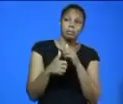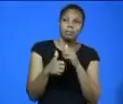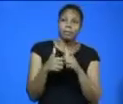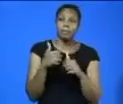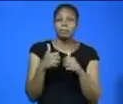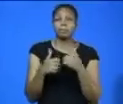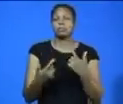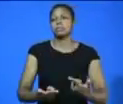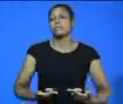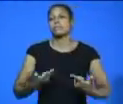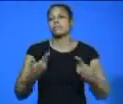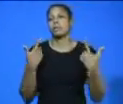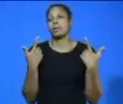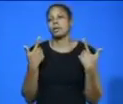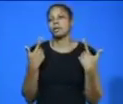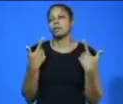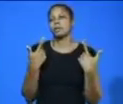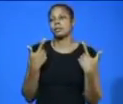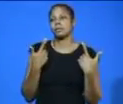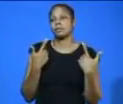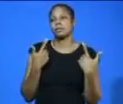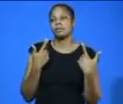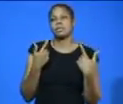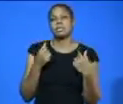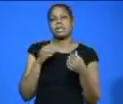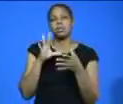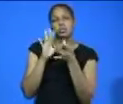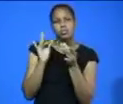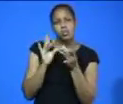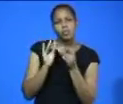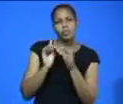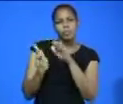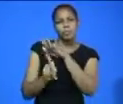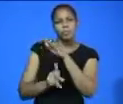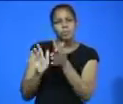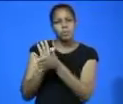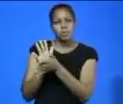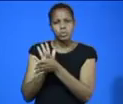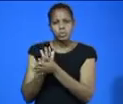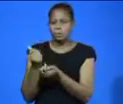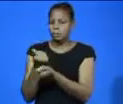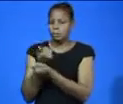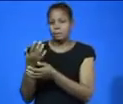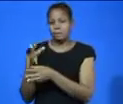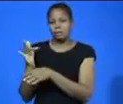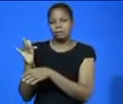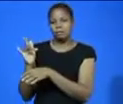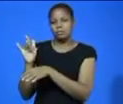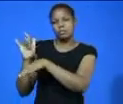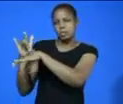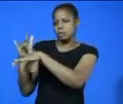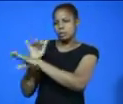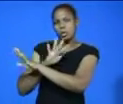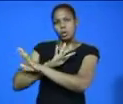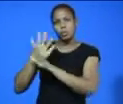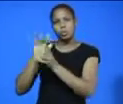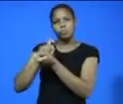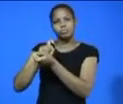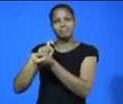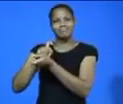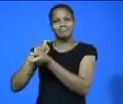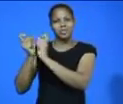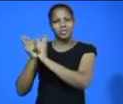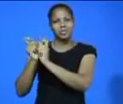Unlike Midol in the primary school story, everything he touches does not turn to gold. Everything